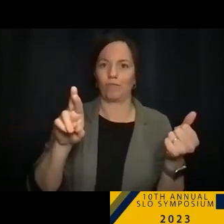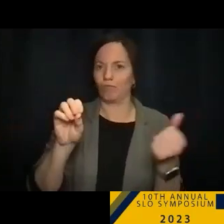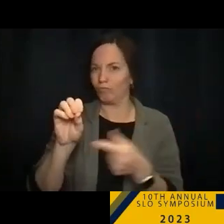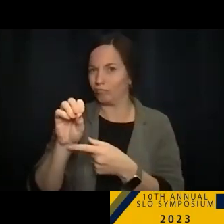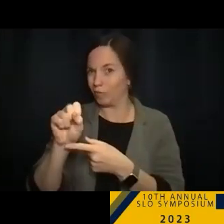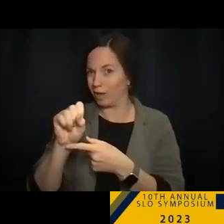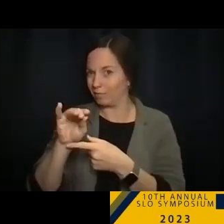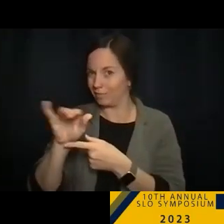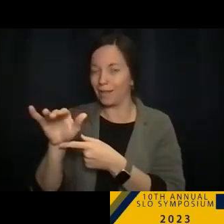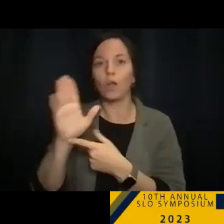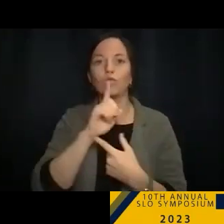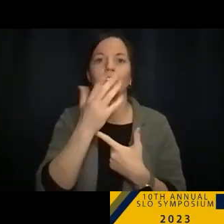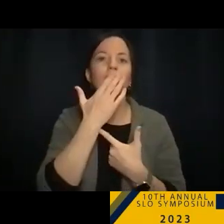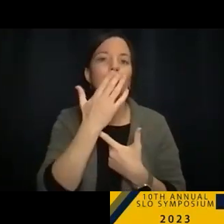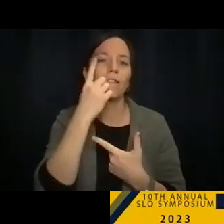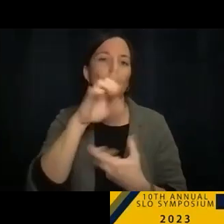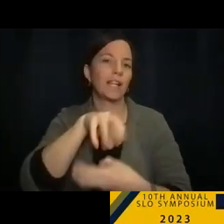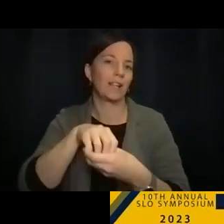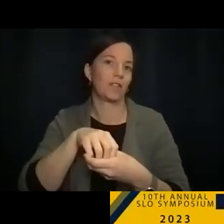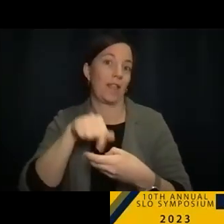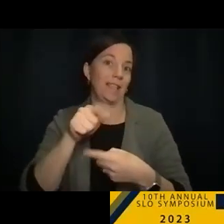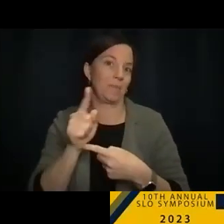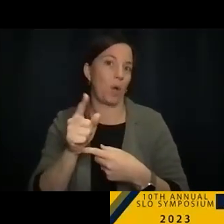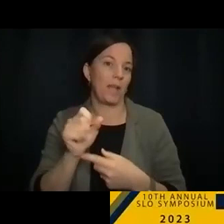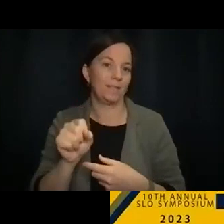get engaged in at the moment. Nice.